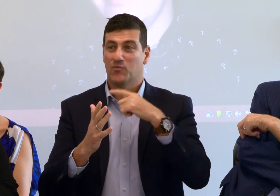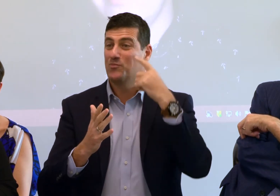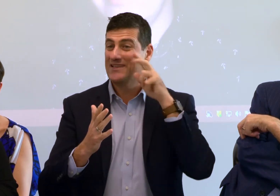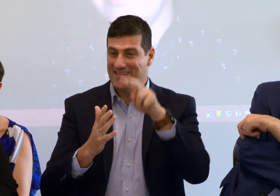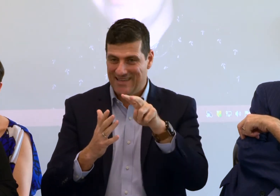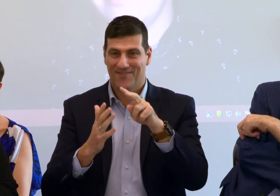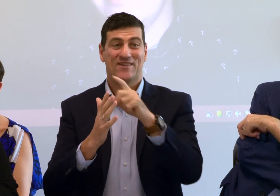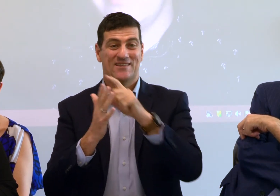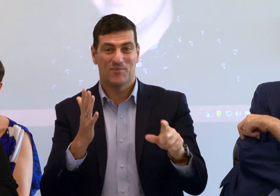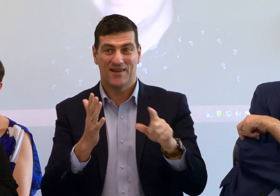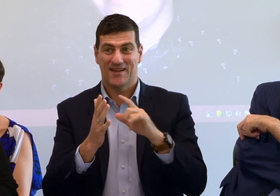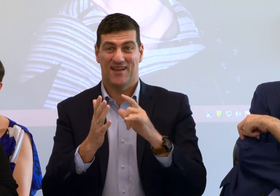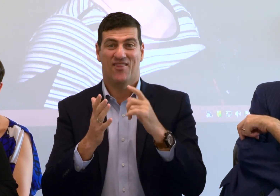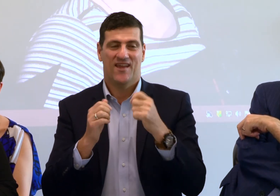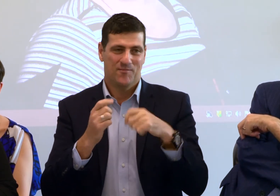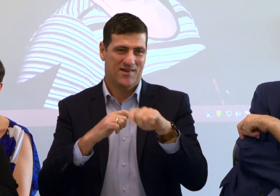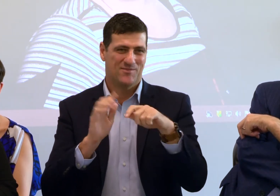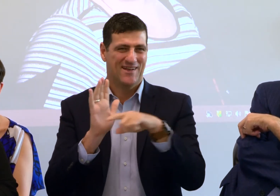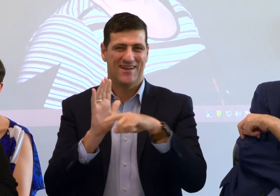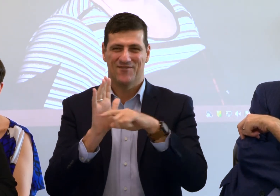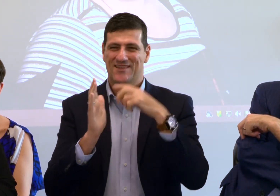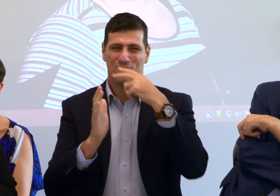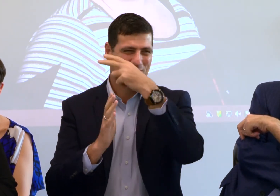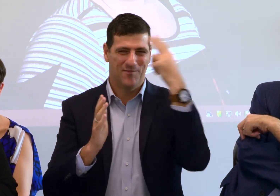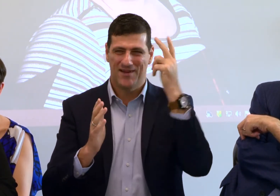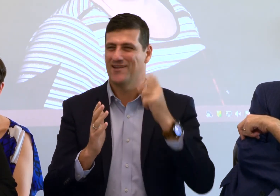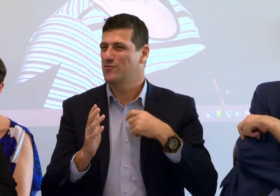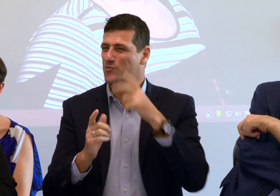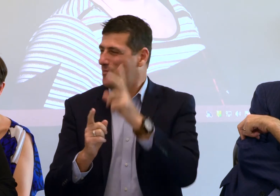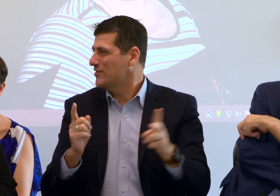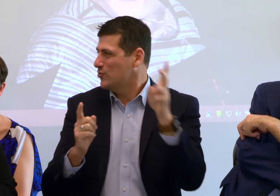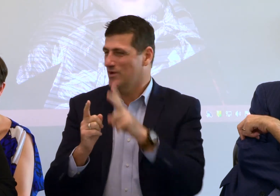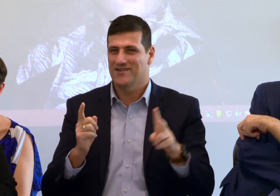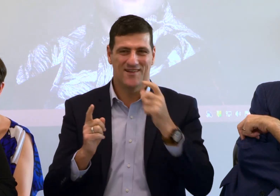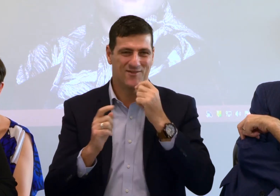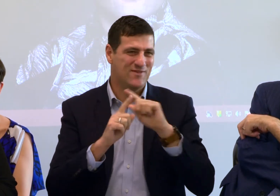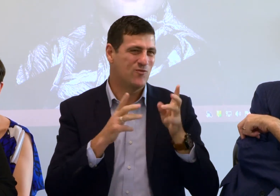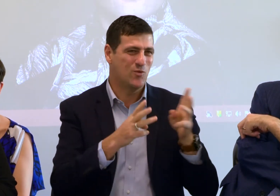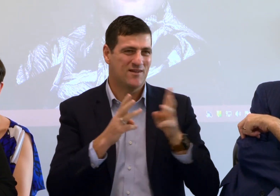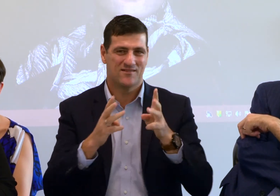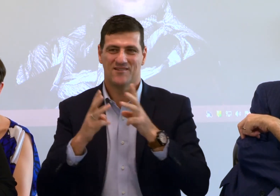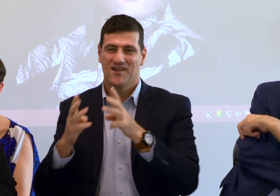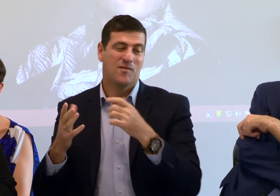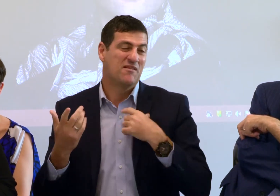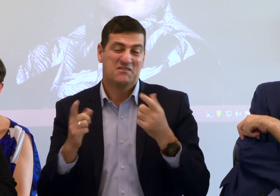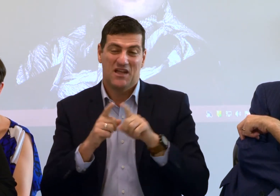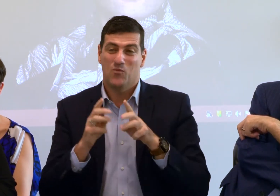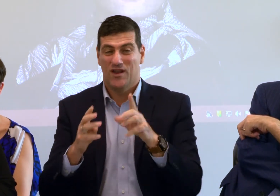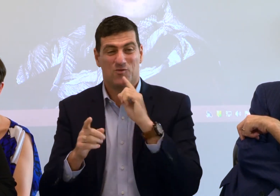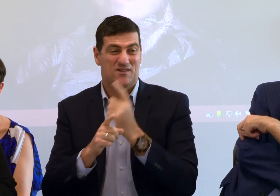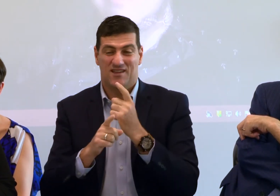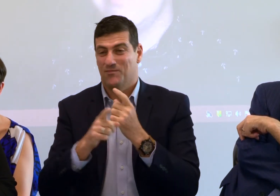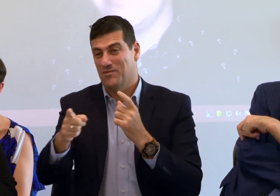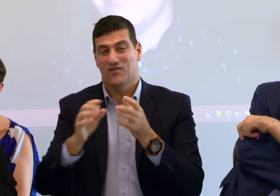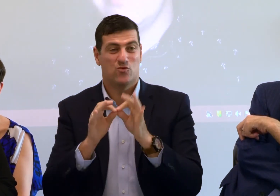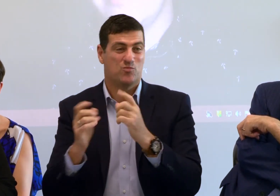the NDIS with disabilities. And then they're hearing the word disability and it's becoming a negative connotation again. So it's being